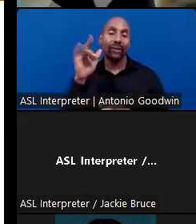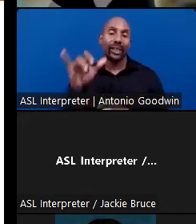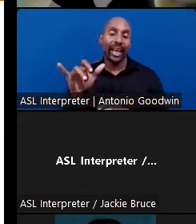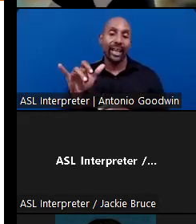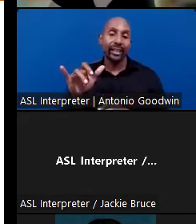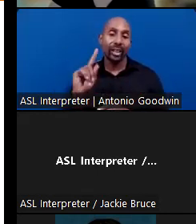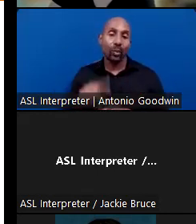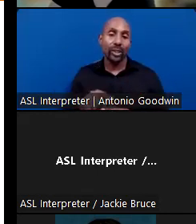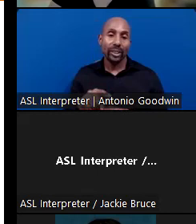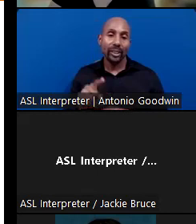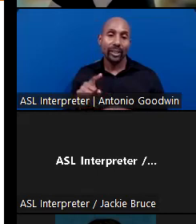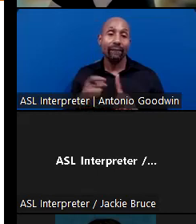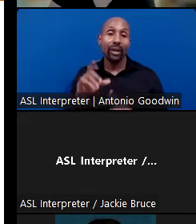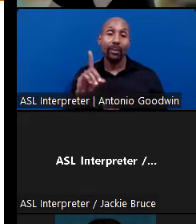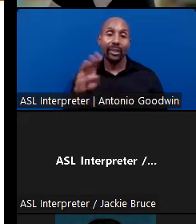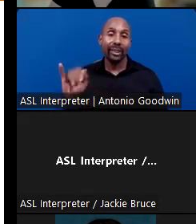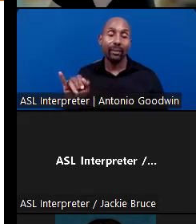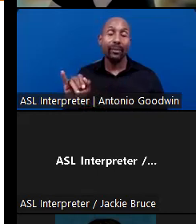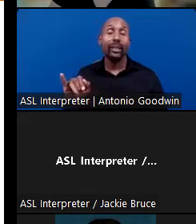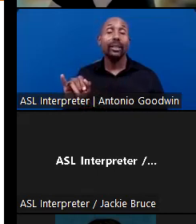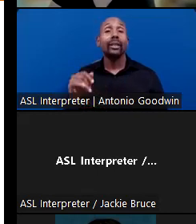and get